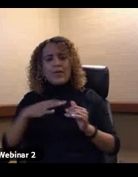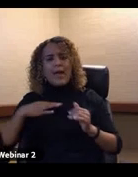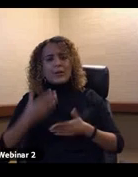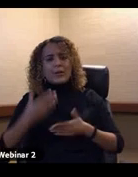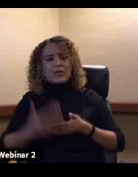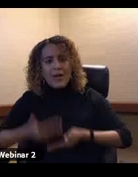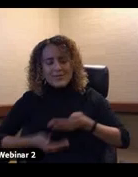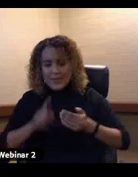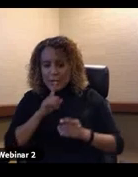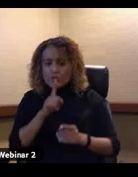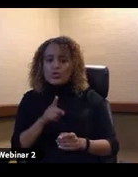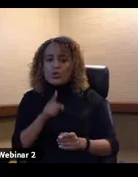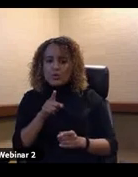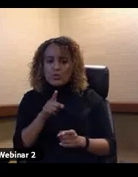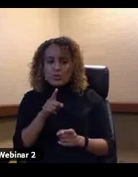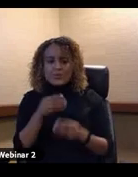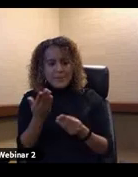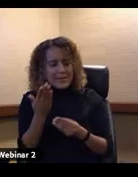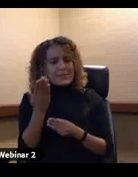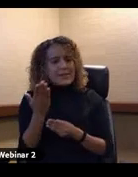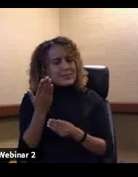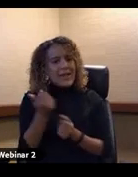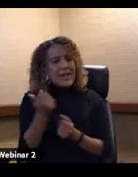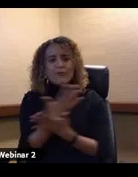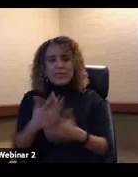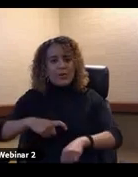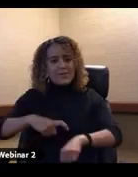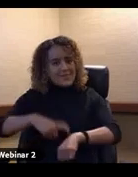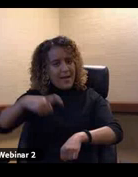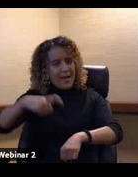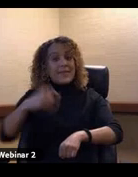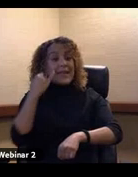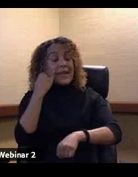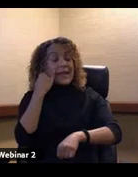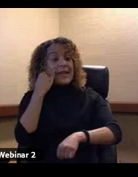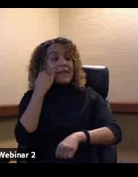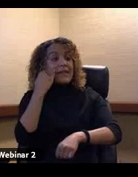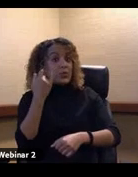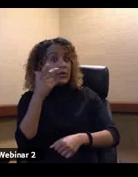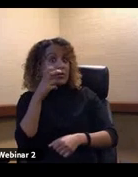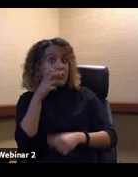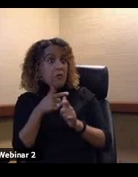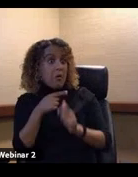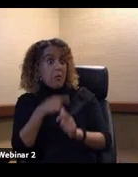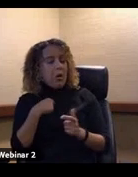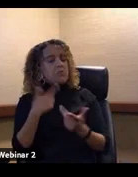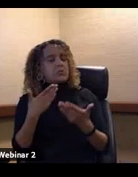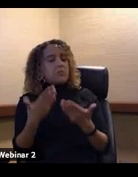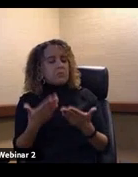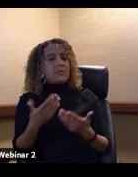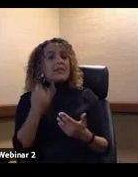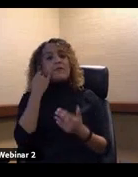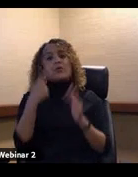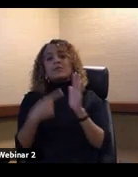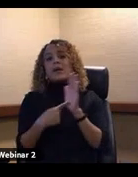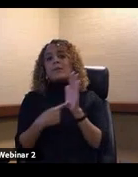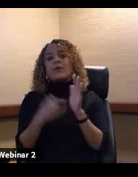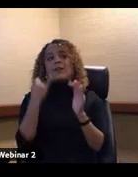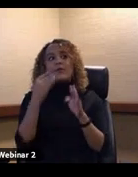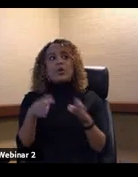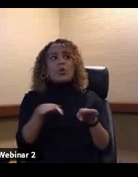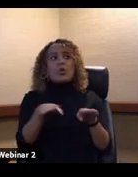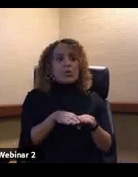the application process and make sure you submit everything on time unless you hear otherwise. If the office is closed for a week but reopens the following week,